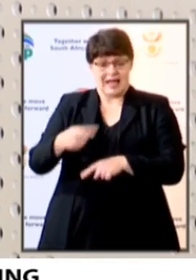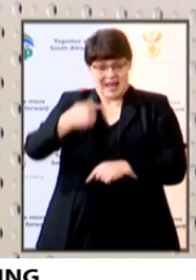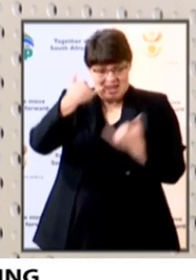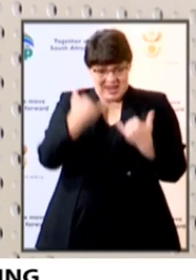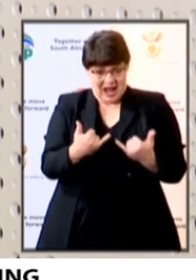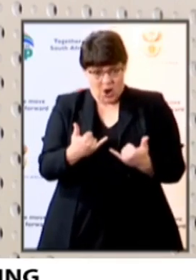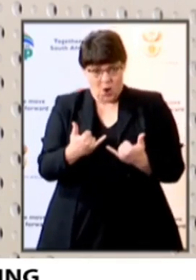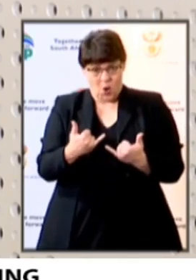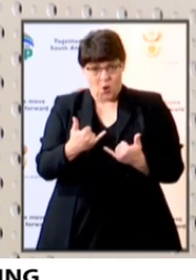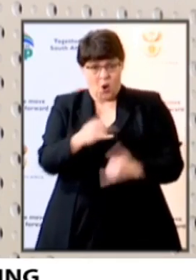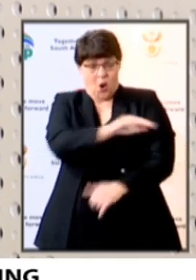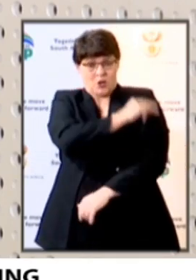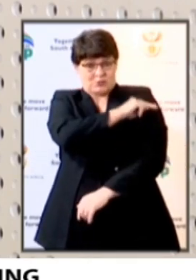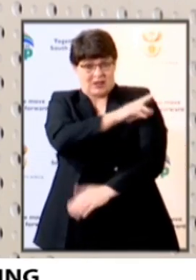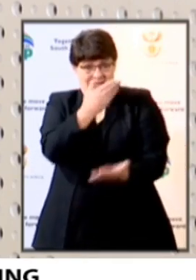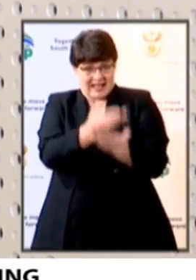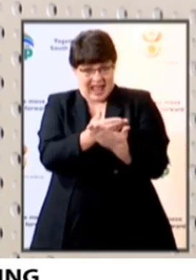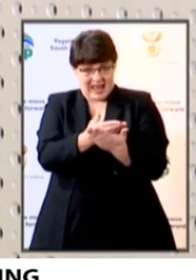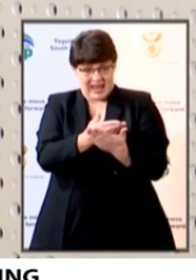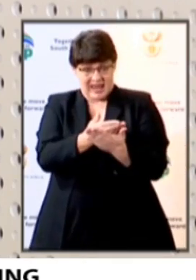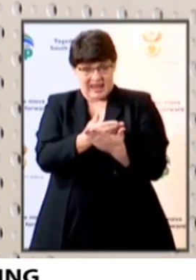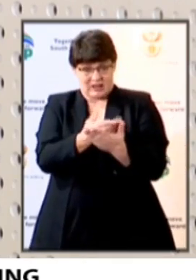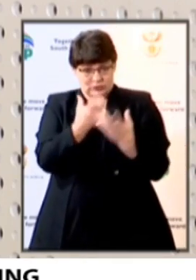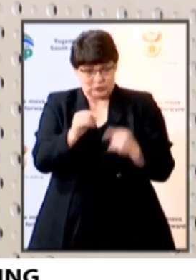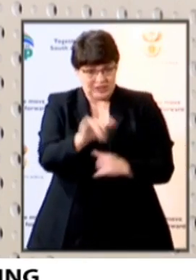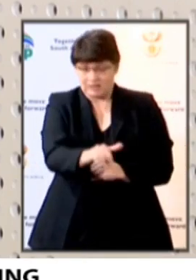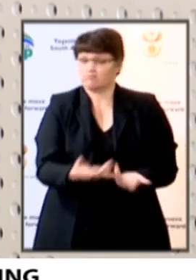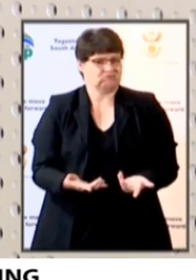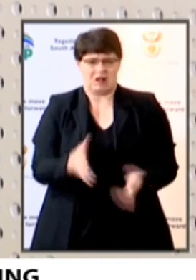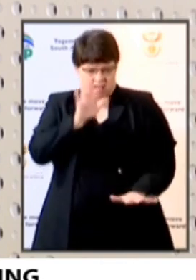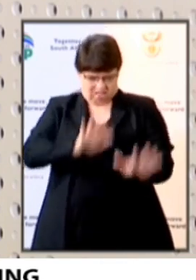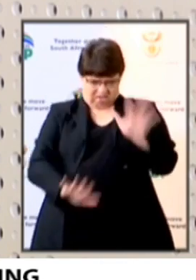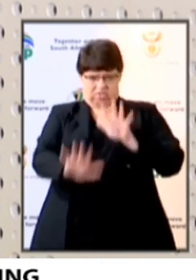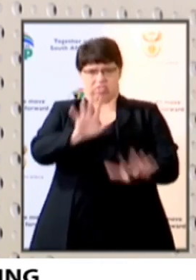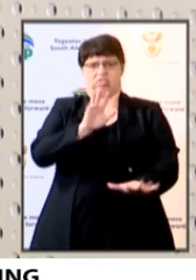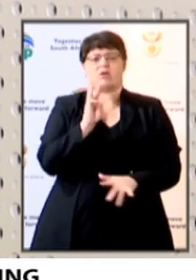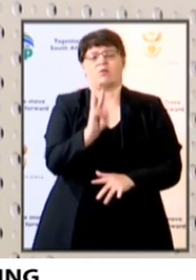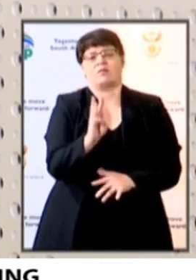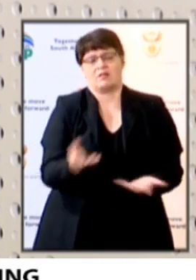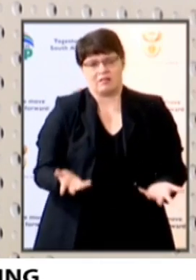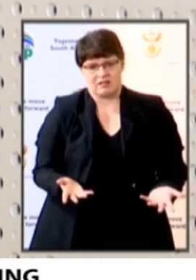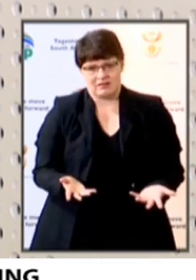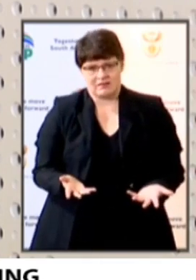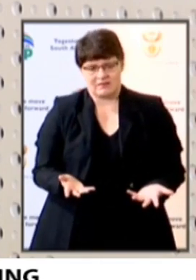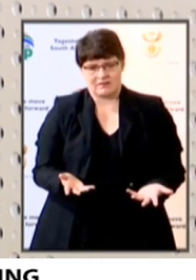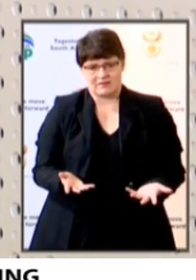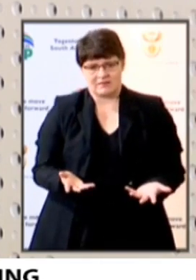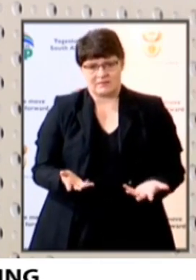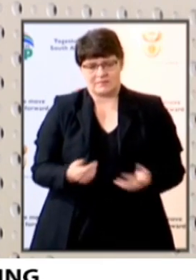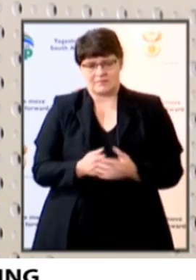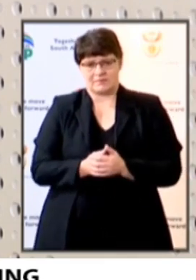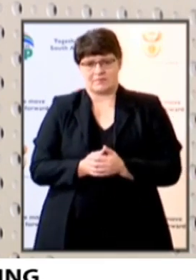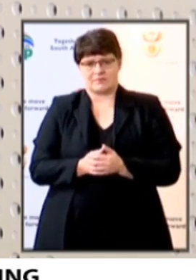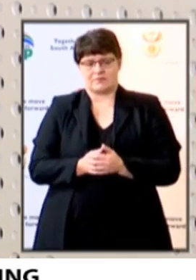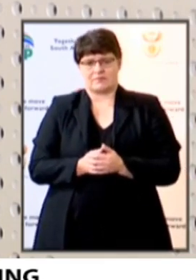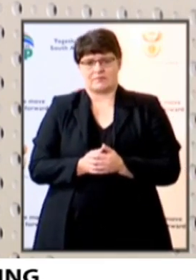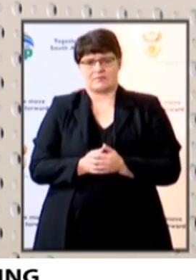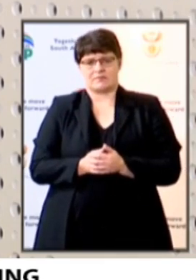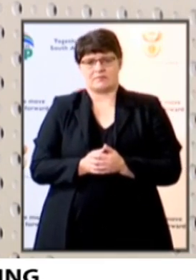will be overwhelmed and our people will not be able to get the necessary treatment that they do need.